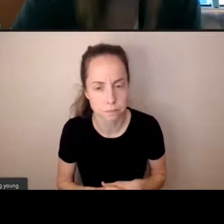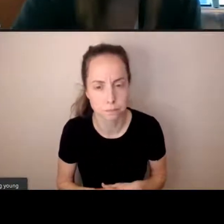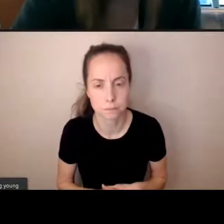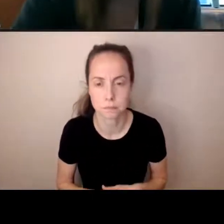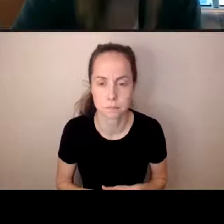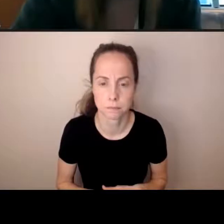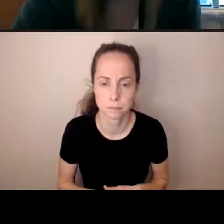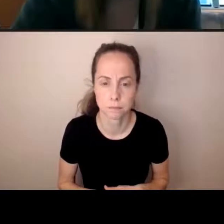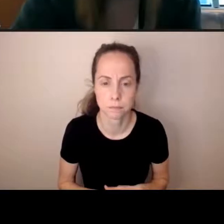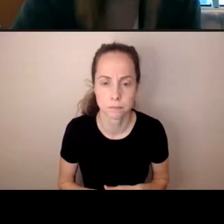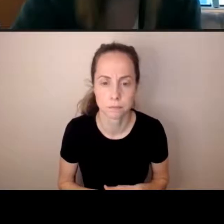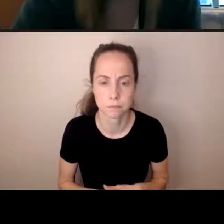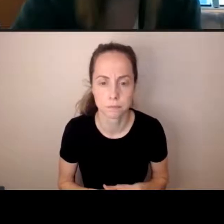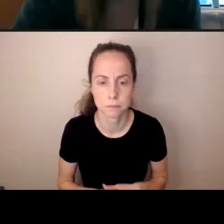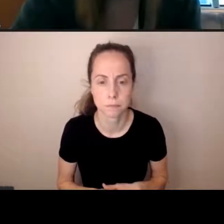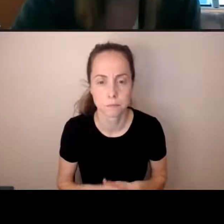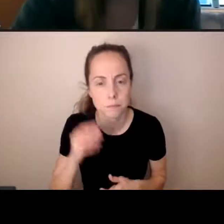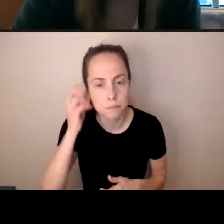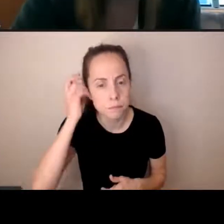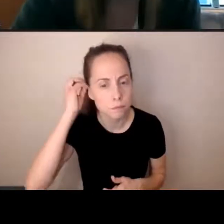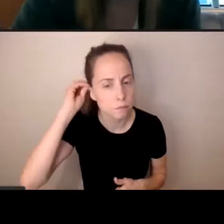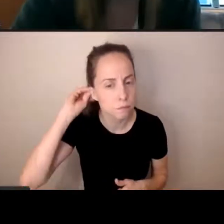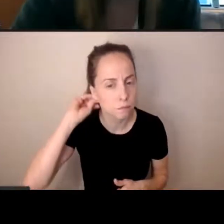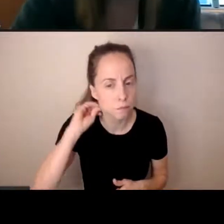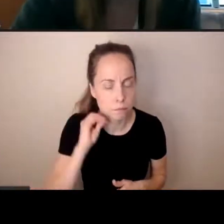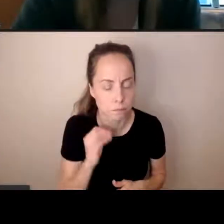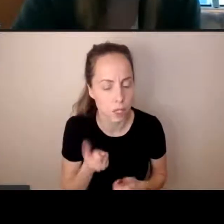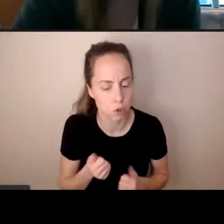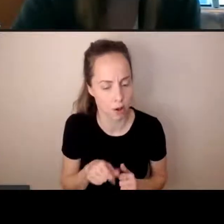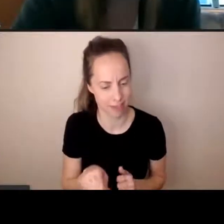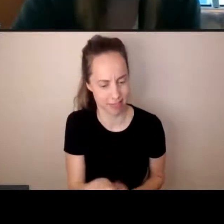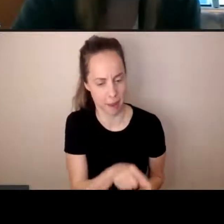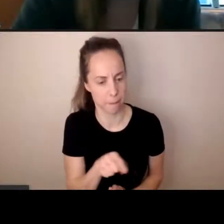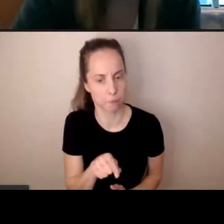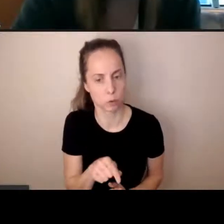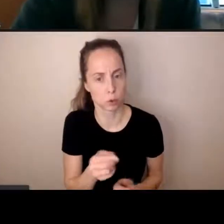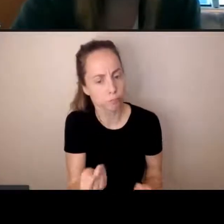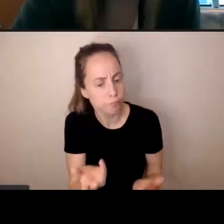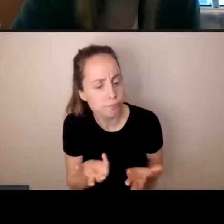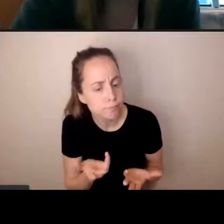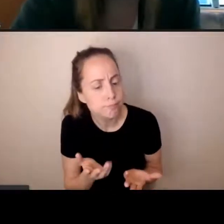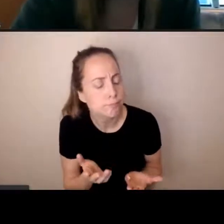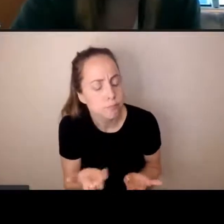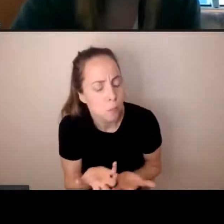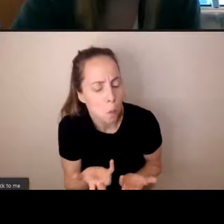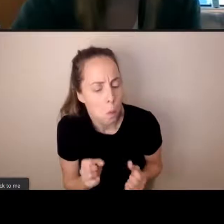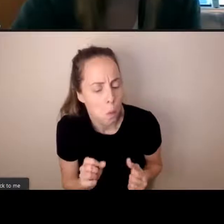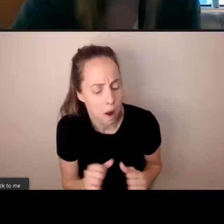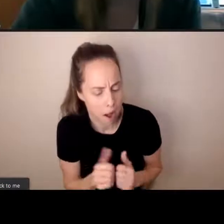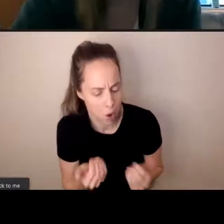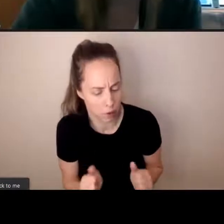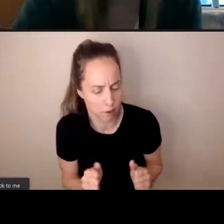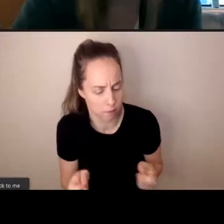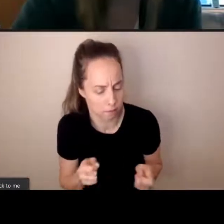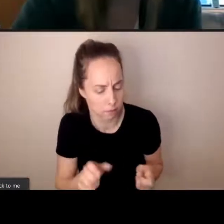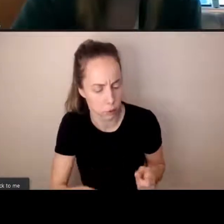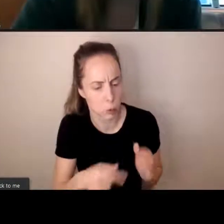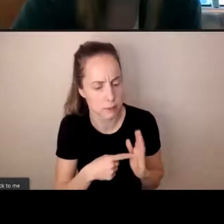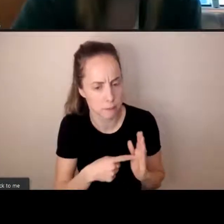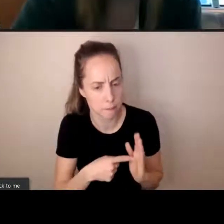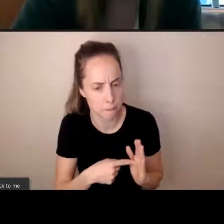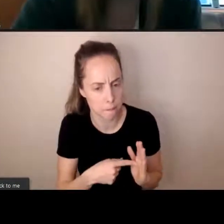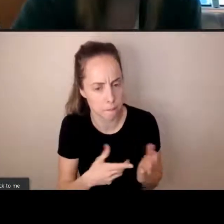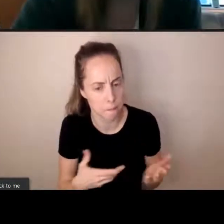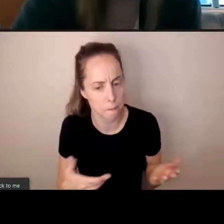then I just try to get them to reflect back to me, are there things that they can do to manage their symptoms that would make it